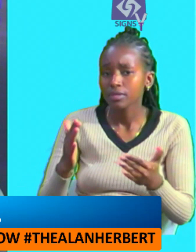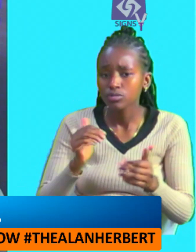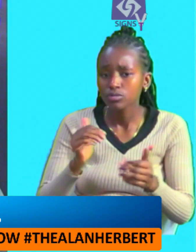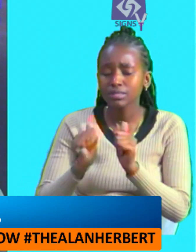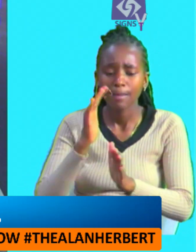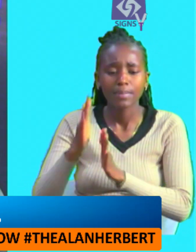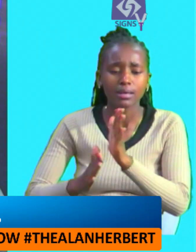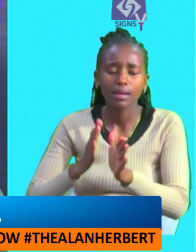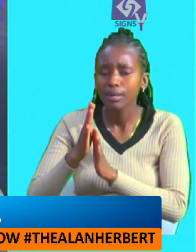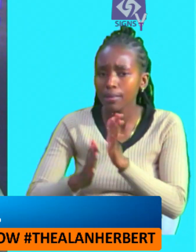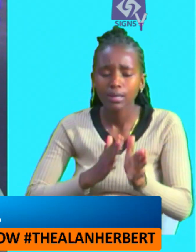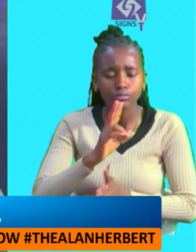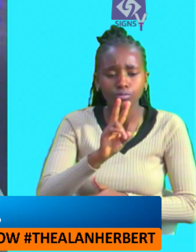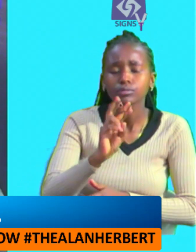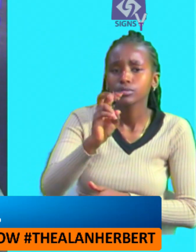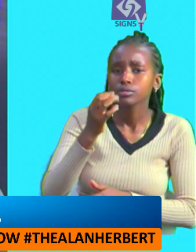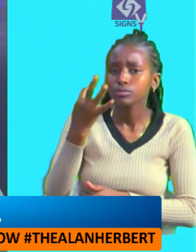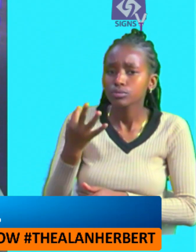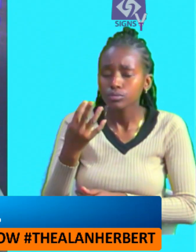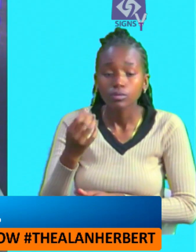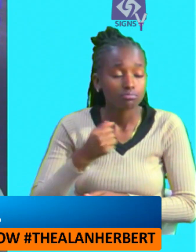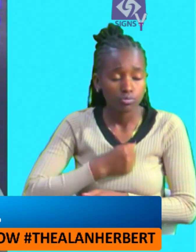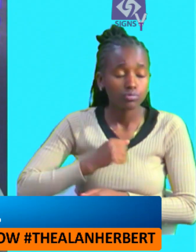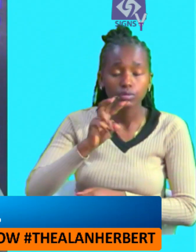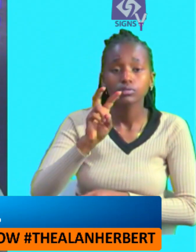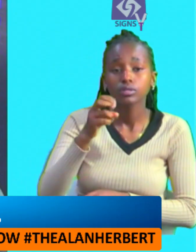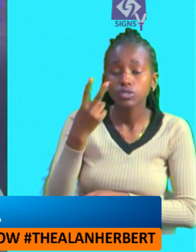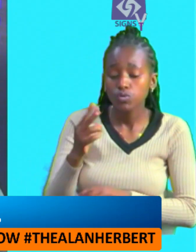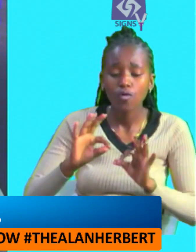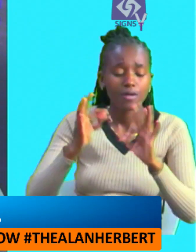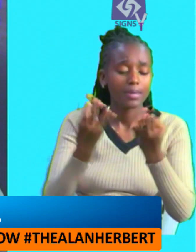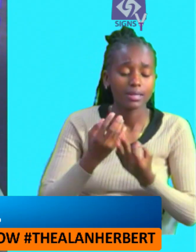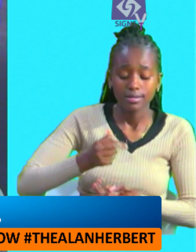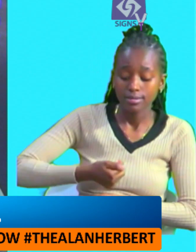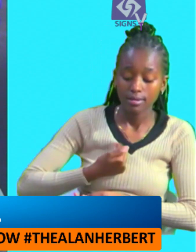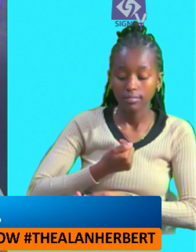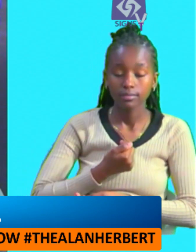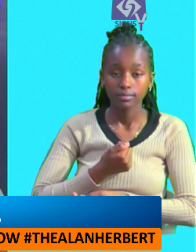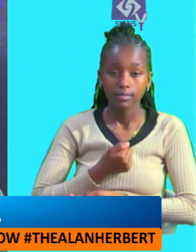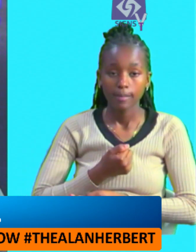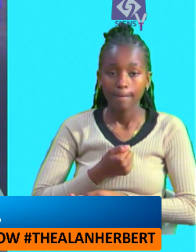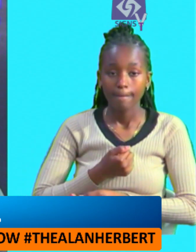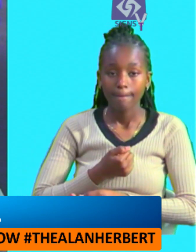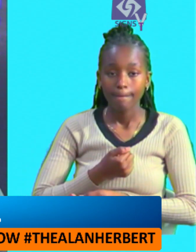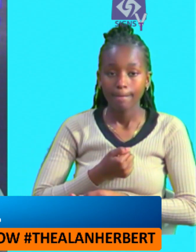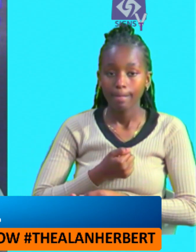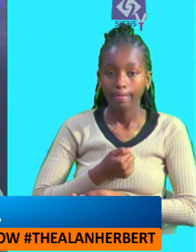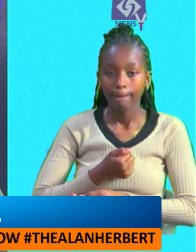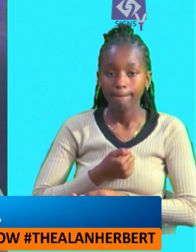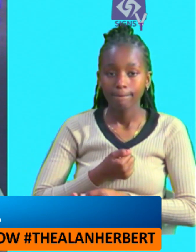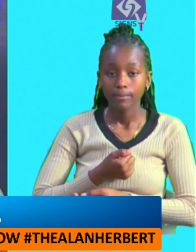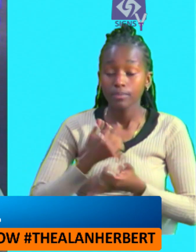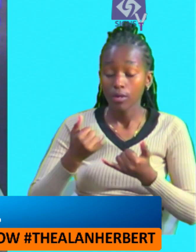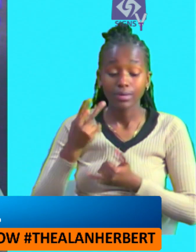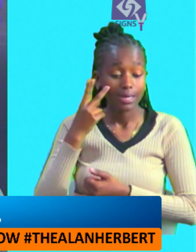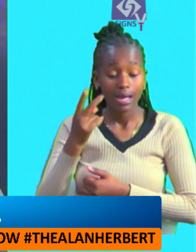There is a product by Adobe. It's called Voice Enhancer. Drop it in there, removes all the background